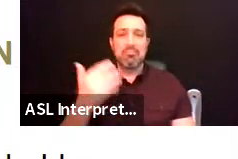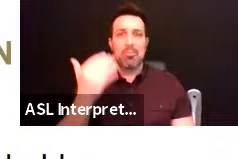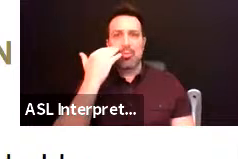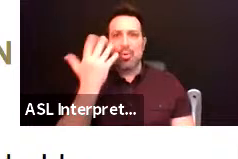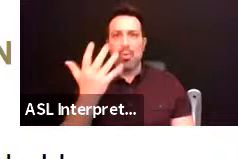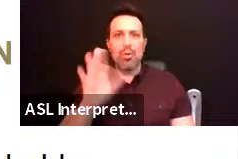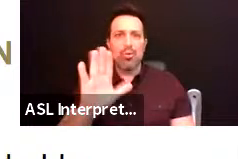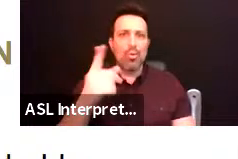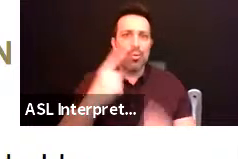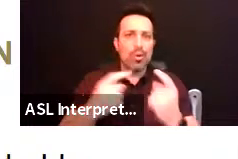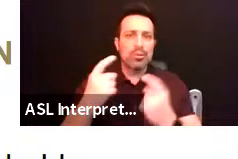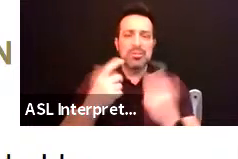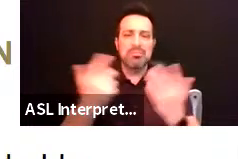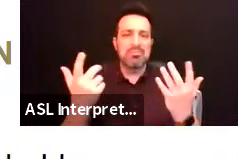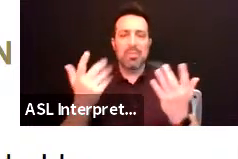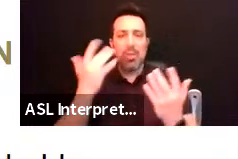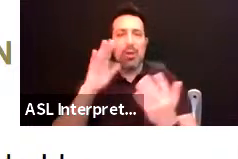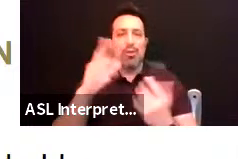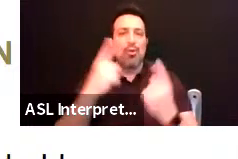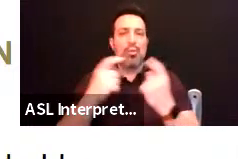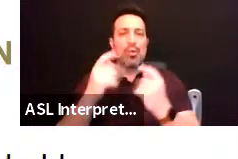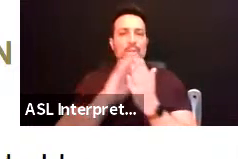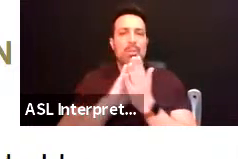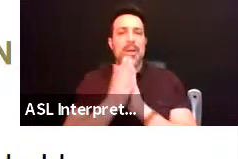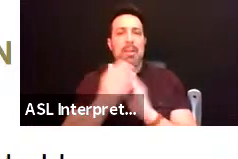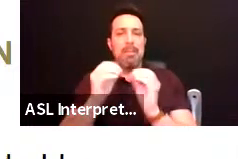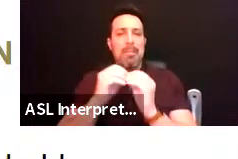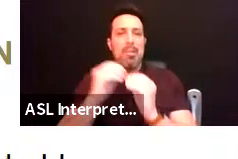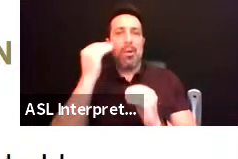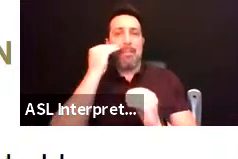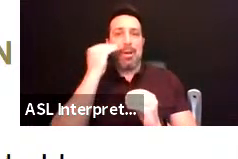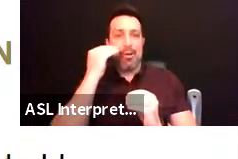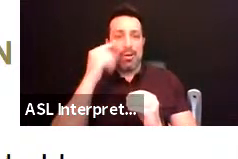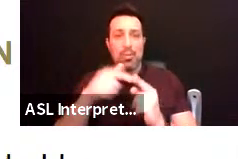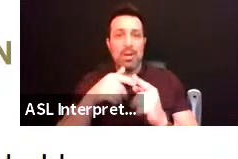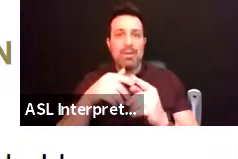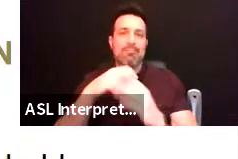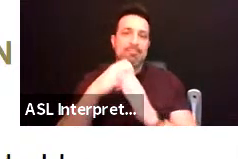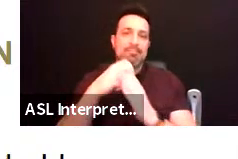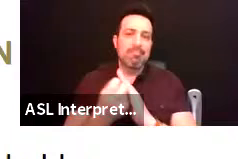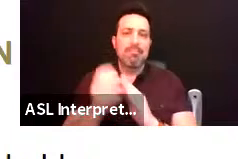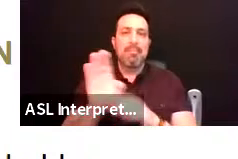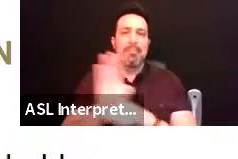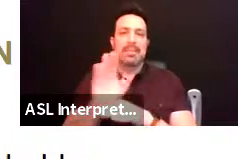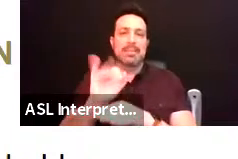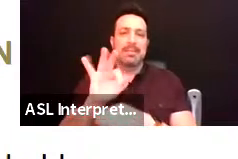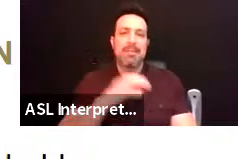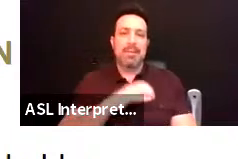questions are, because your questions will become more apparent probably as you get into the business of the commission.